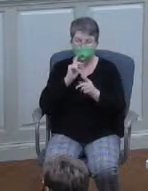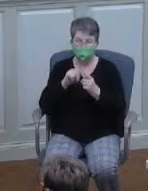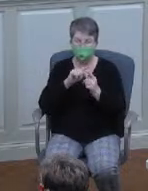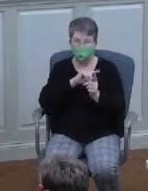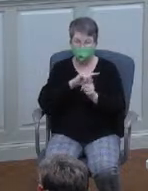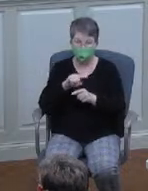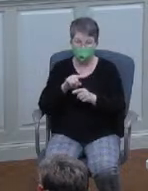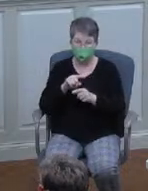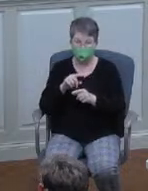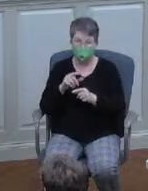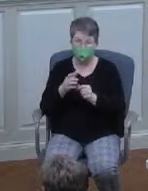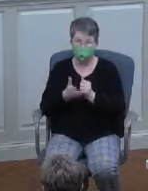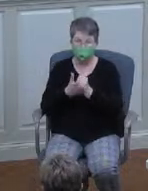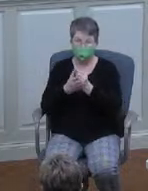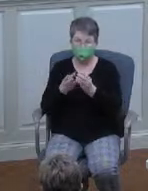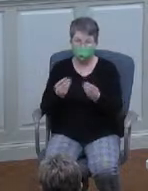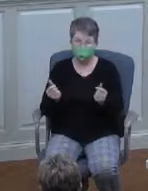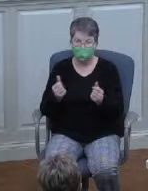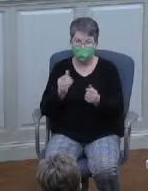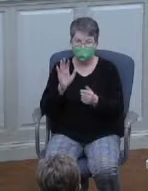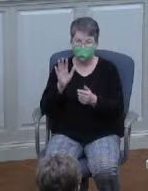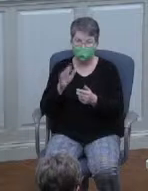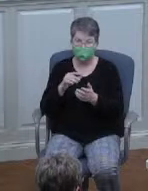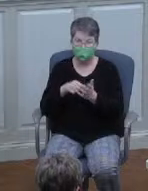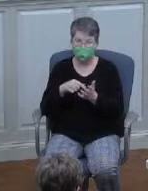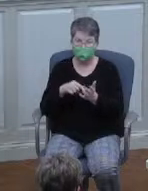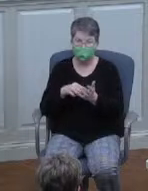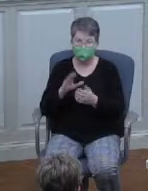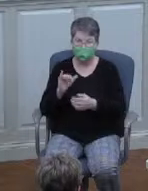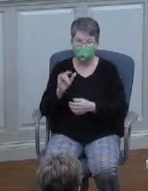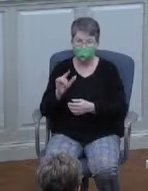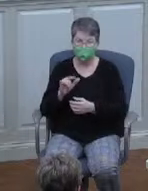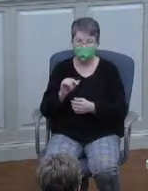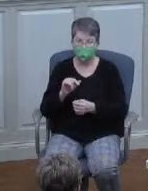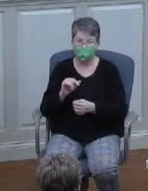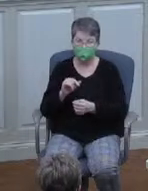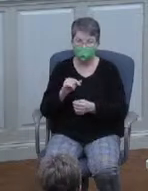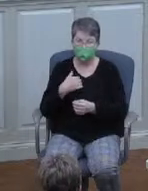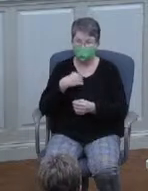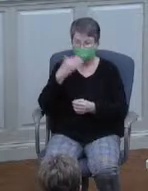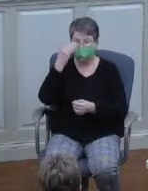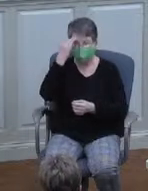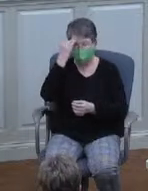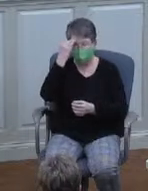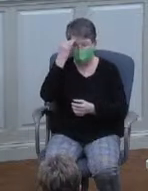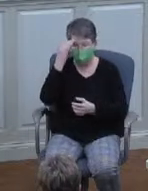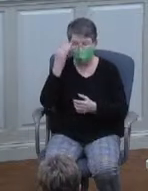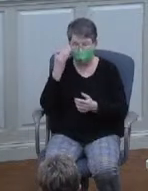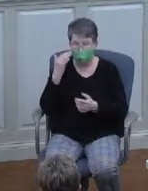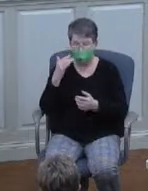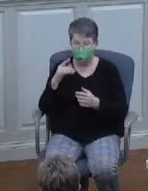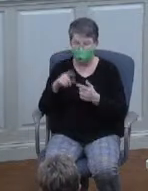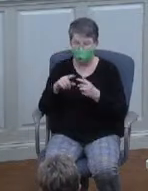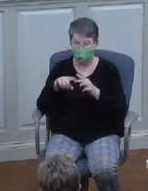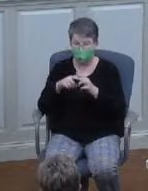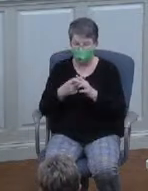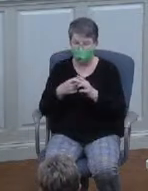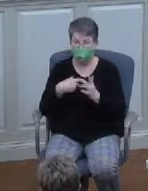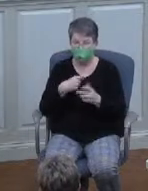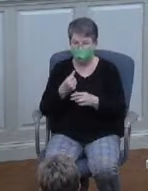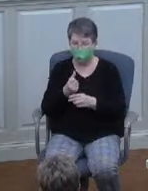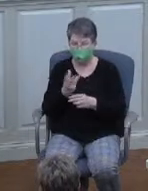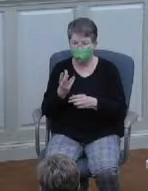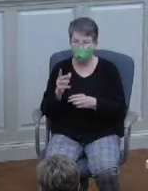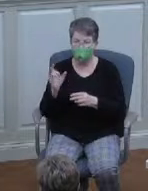in and help to settle their bills? We knew going in that there was several hundreds of